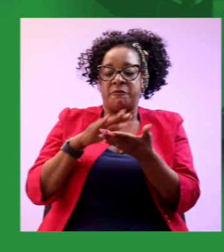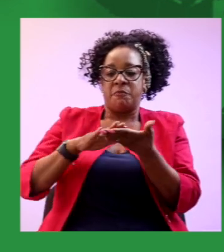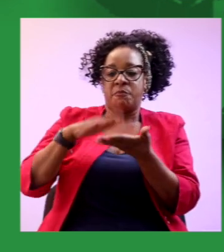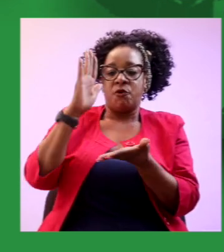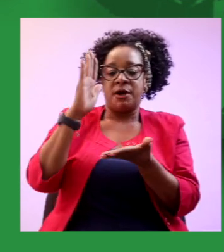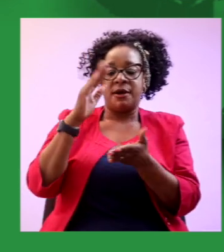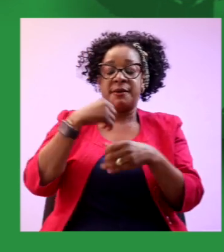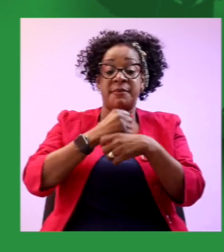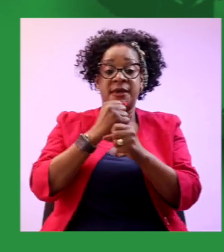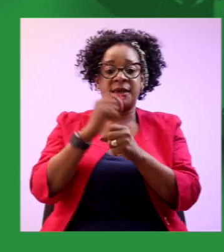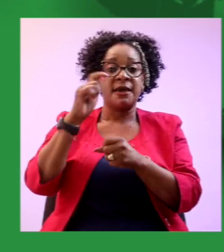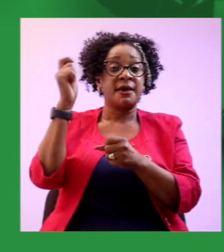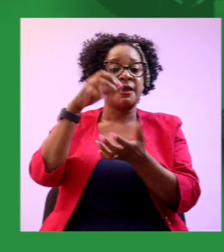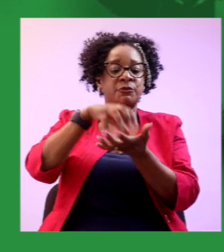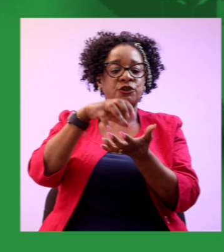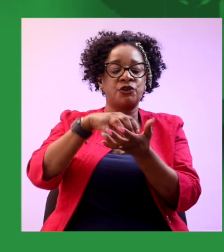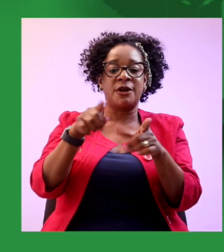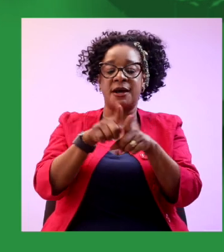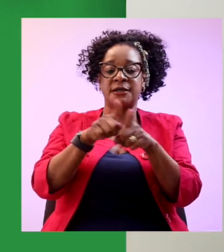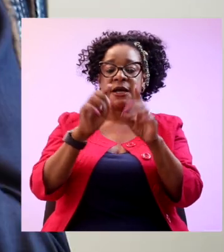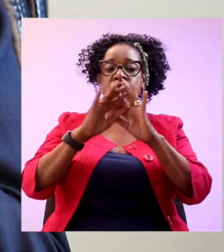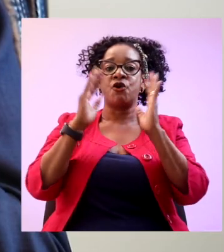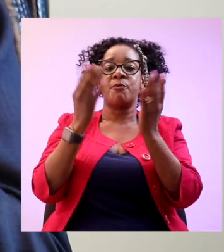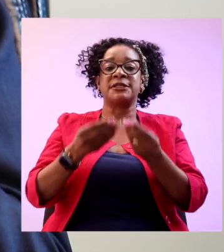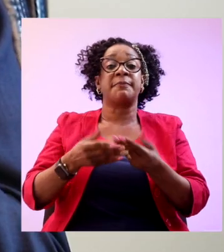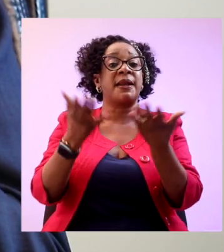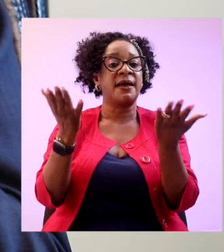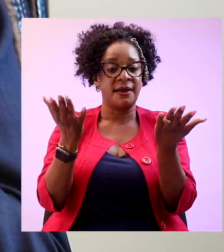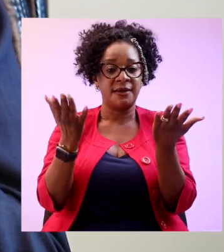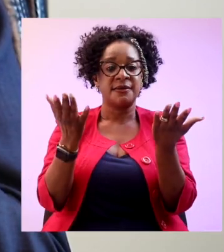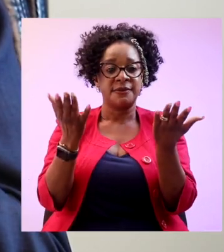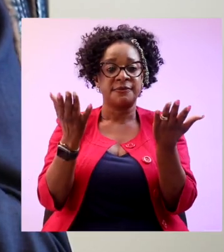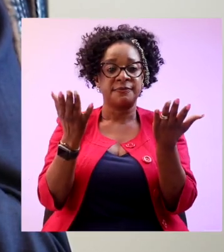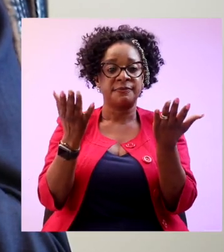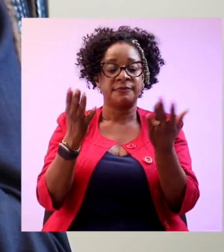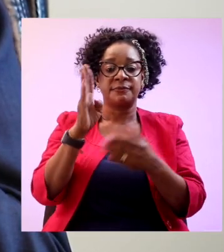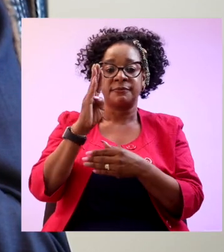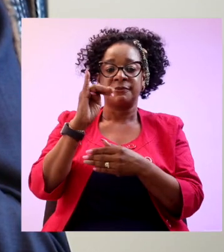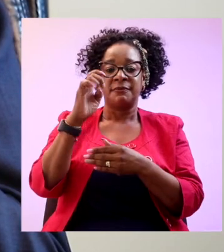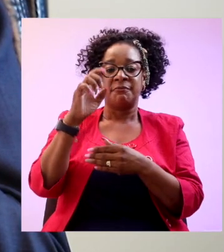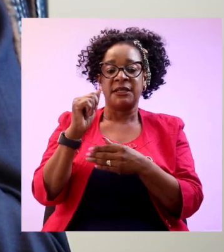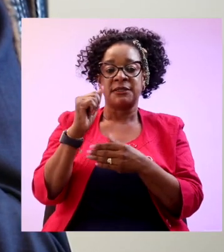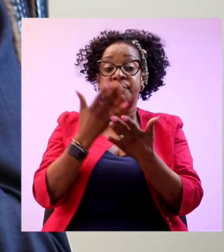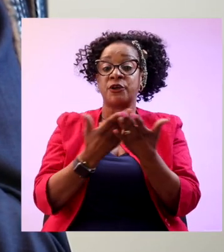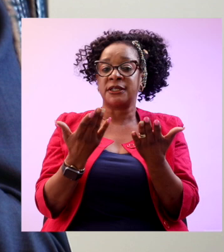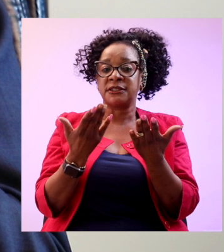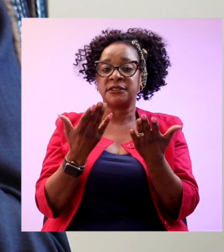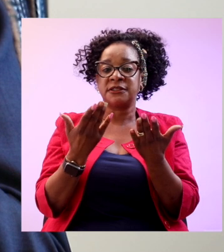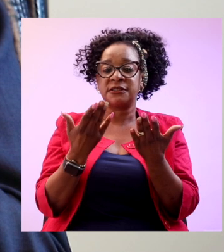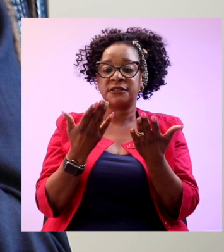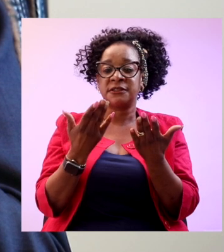further establishing Kenya's position as a global supplier. Currently, we are exporting Bixa